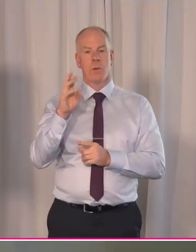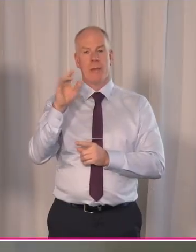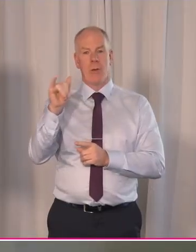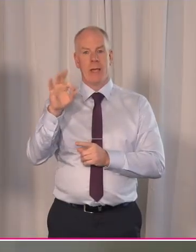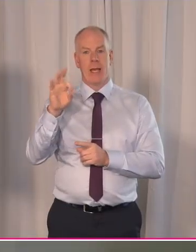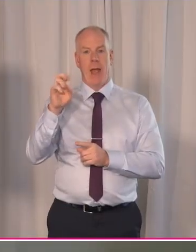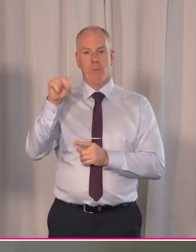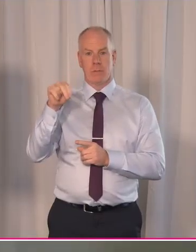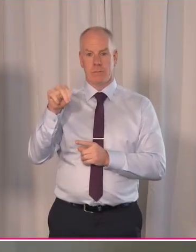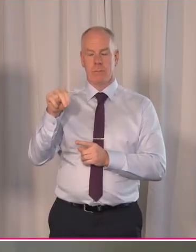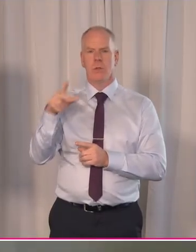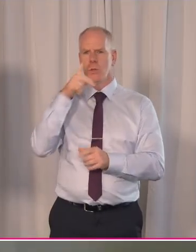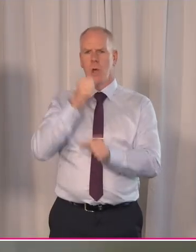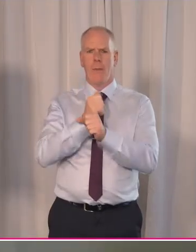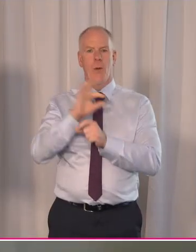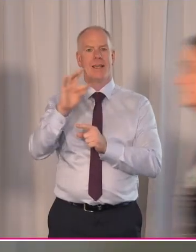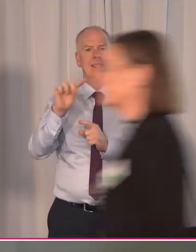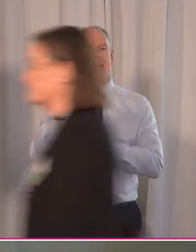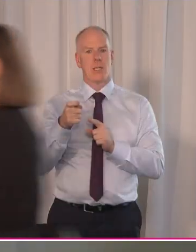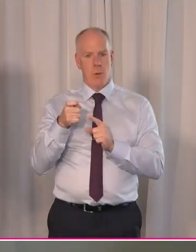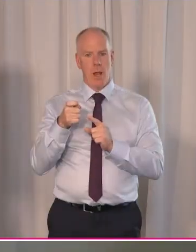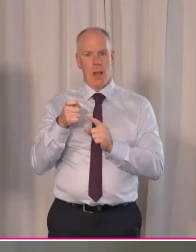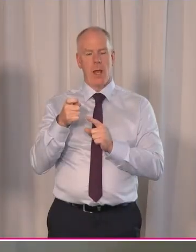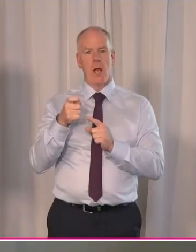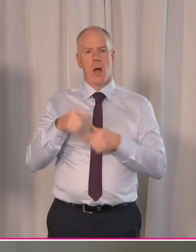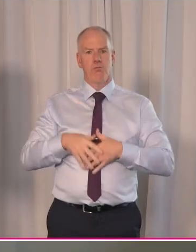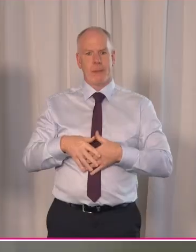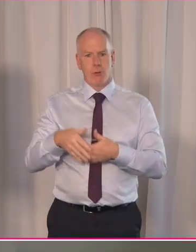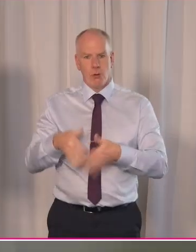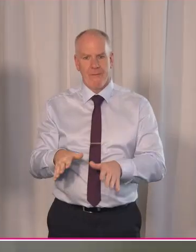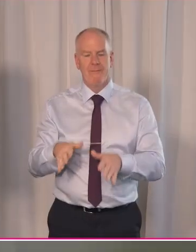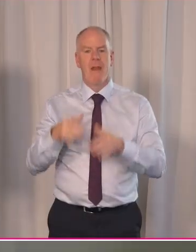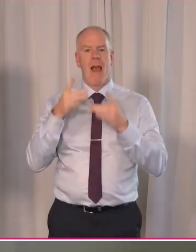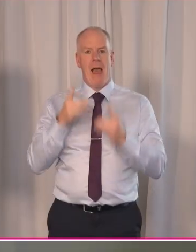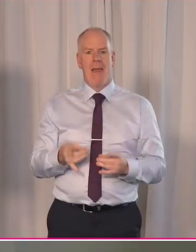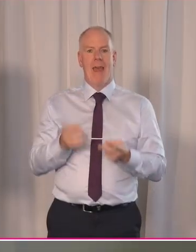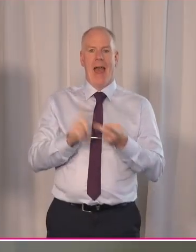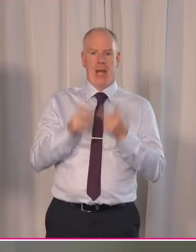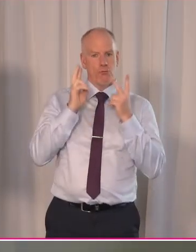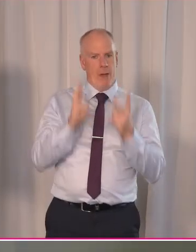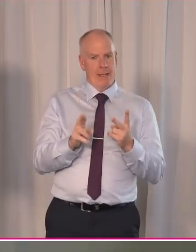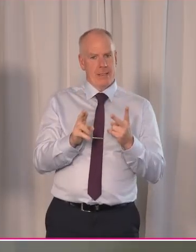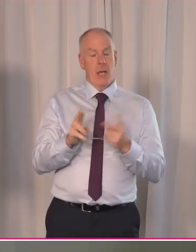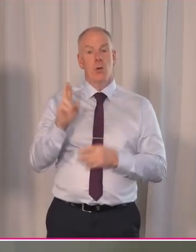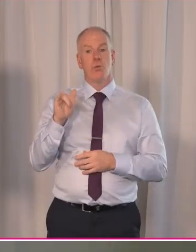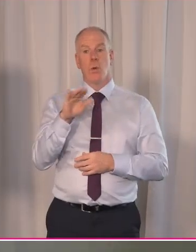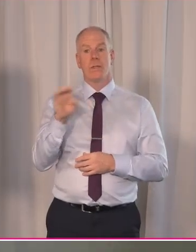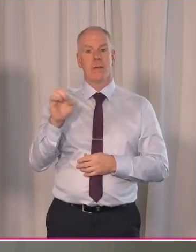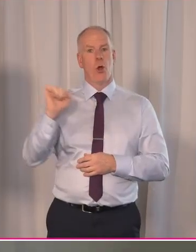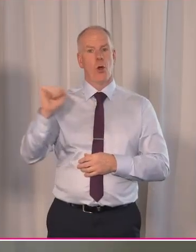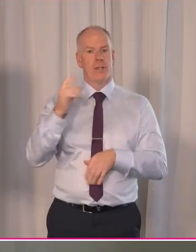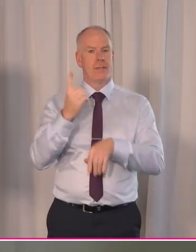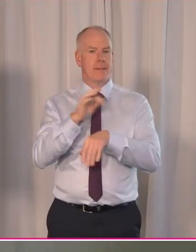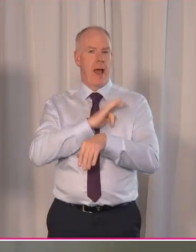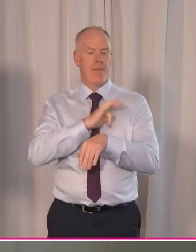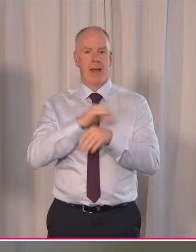the discussion topic will be sexual and reproductive health and rights. And Rosie, for those of you who don't know, is the clinical